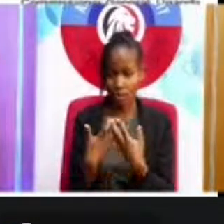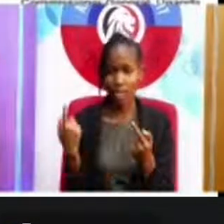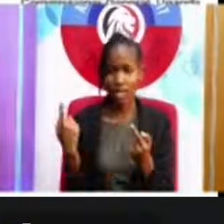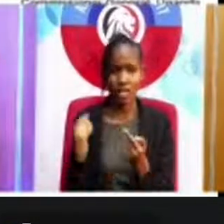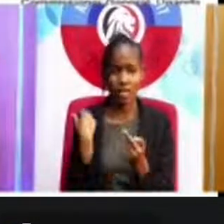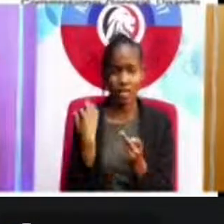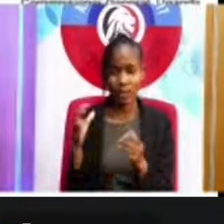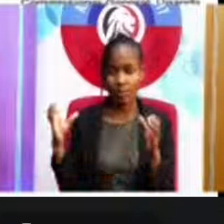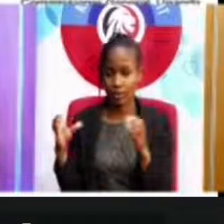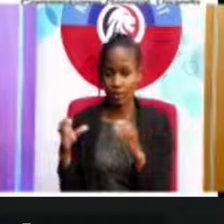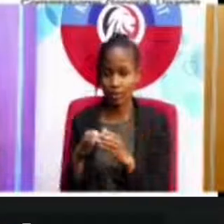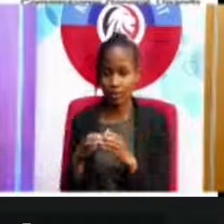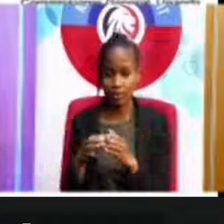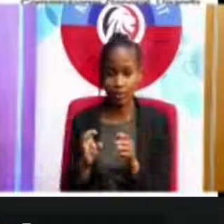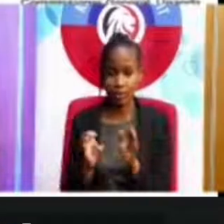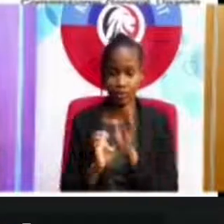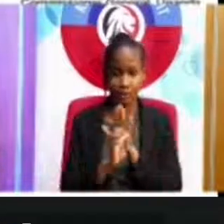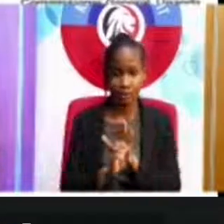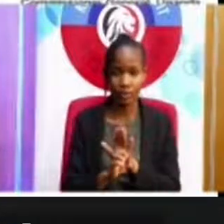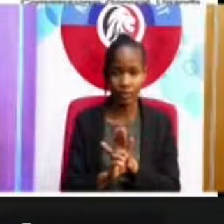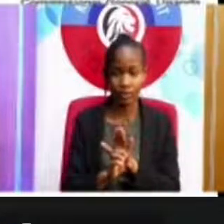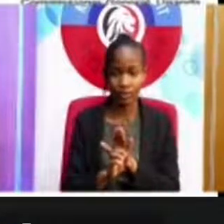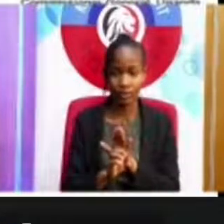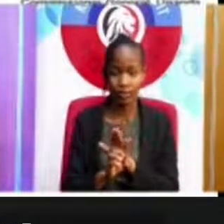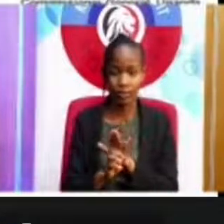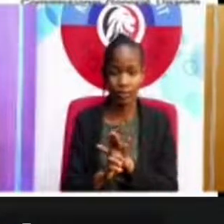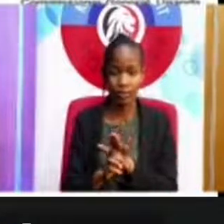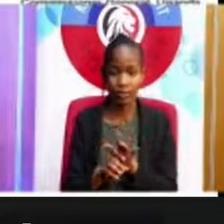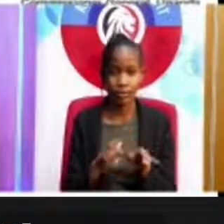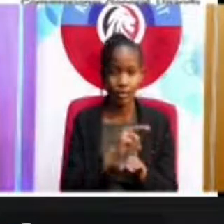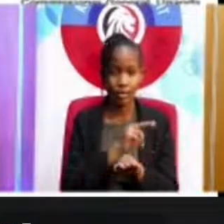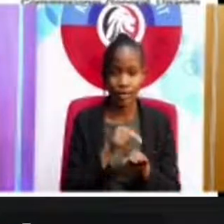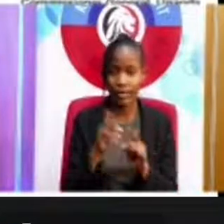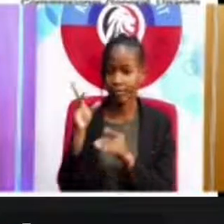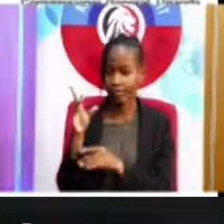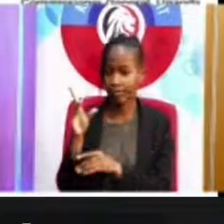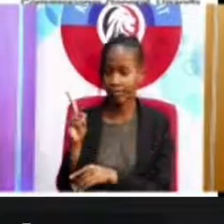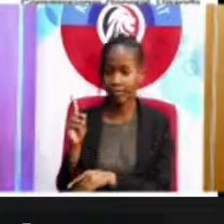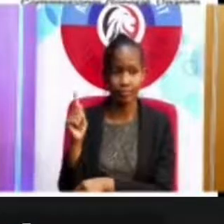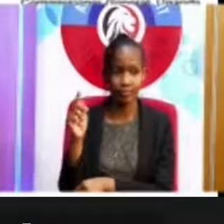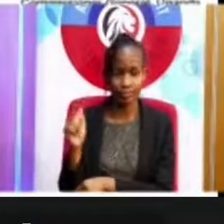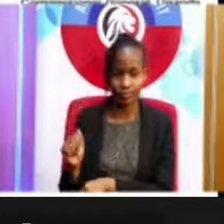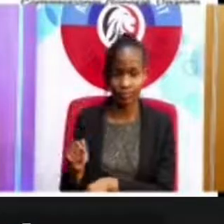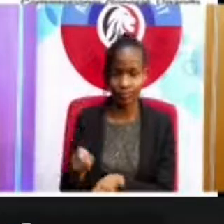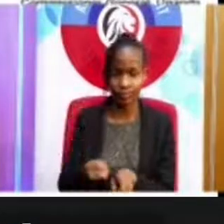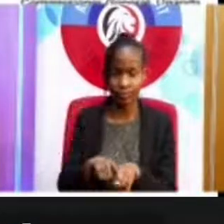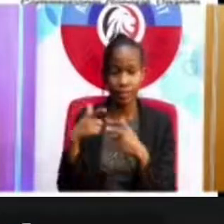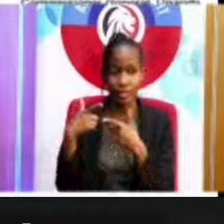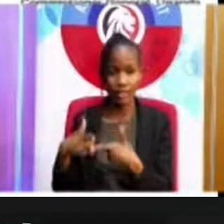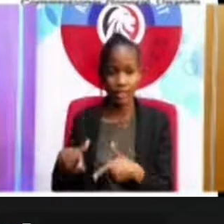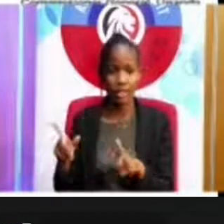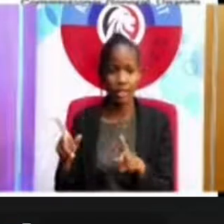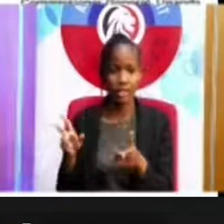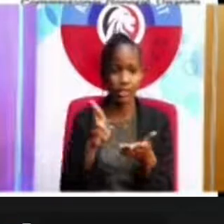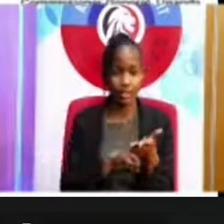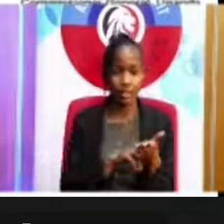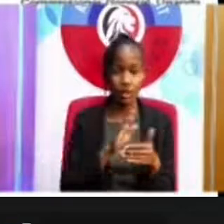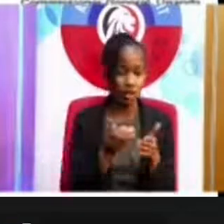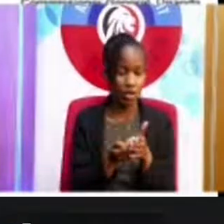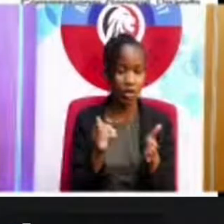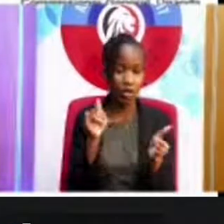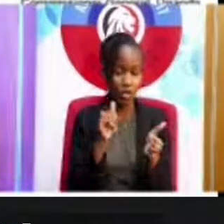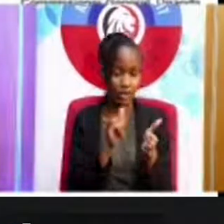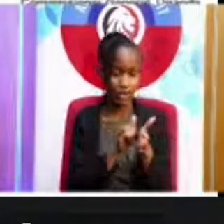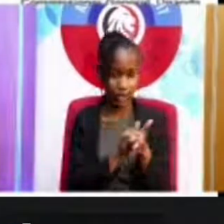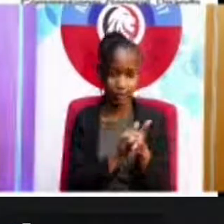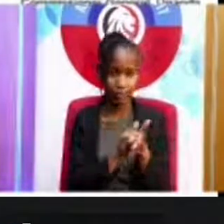the utilities, the national databases, the lands registry. All these